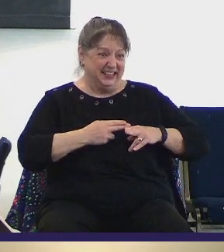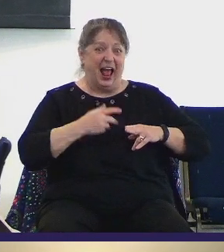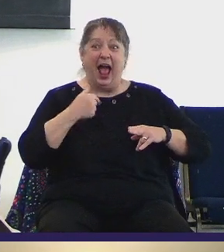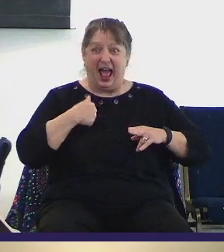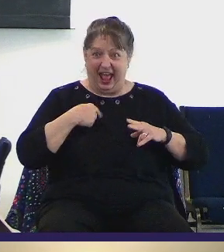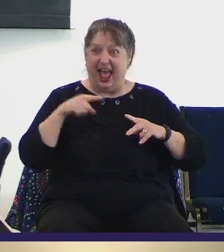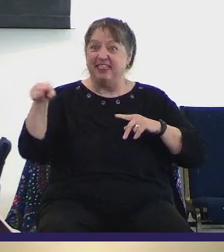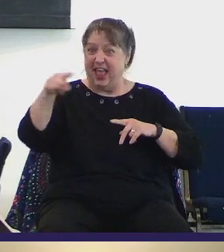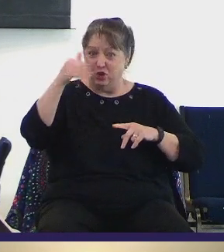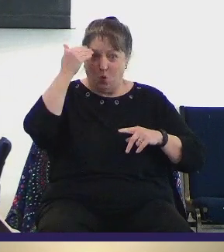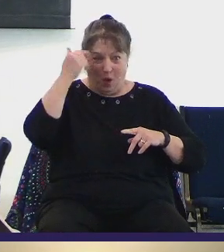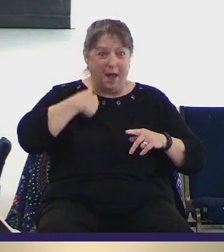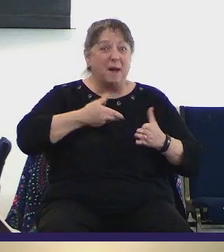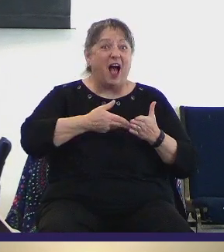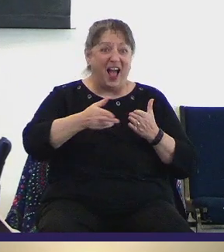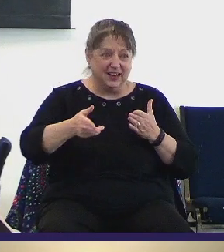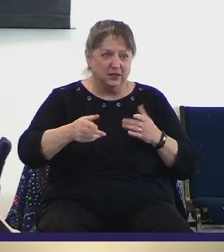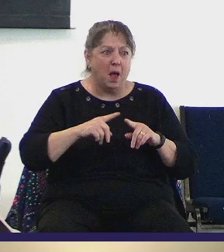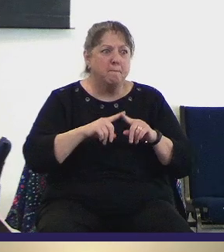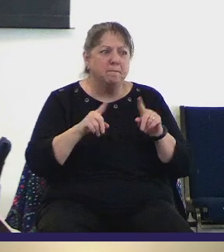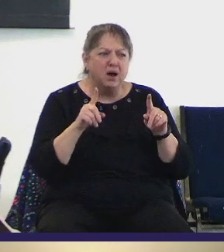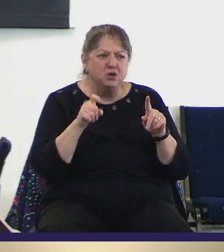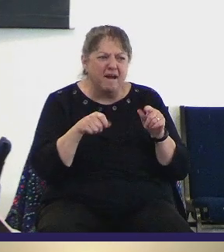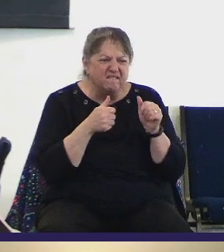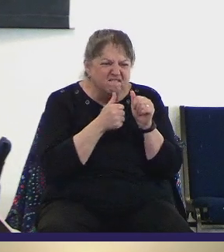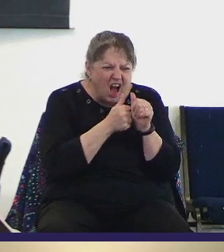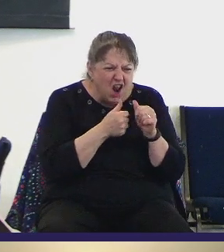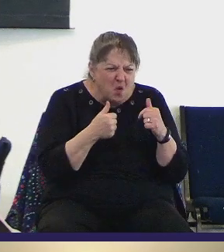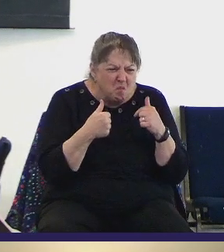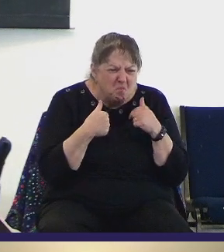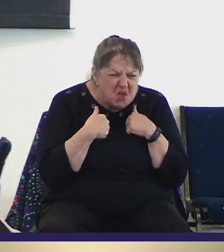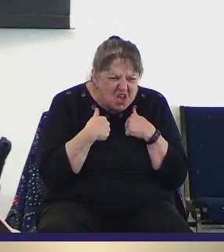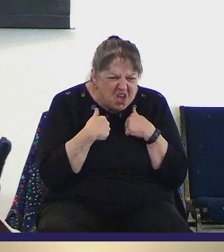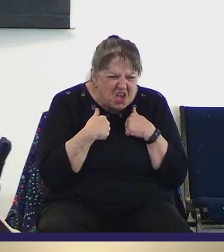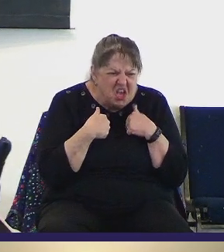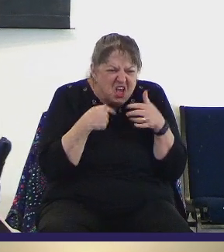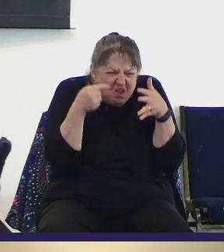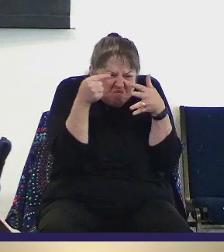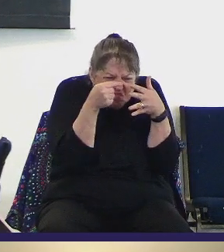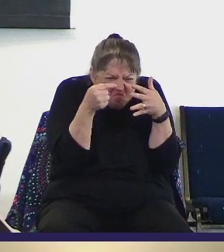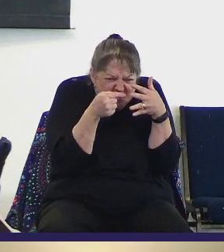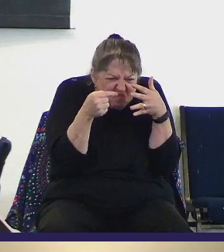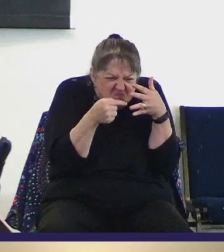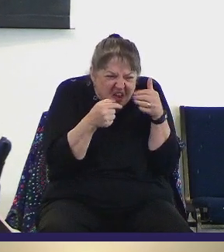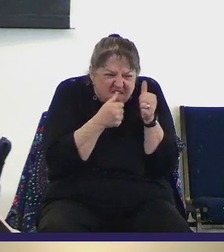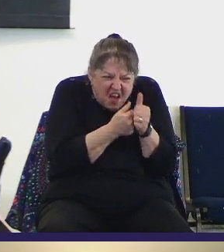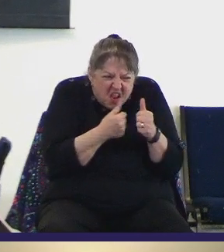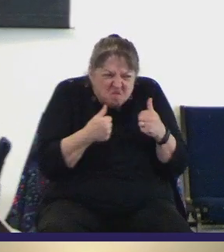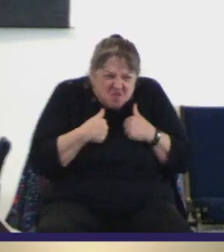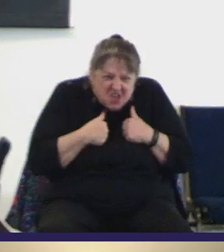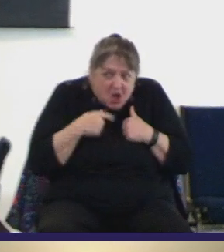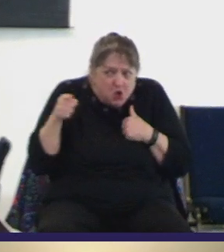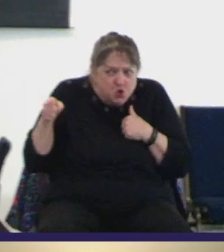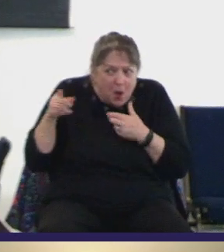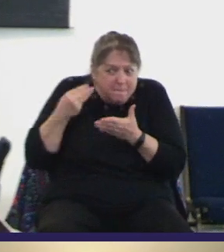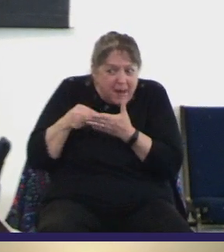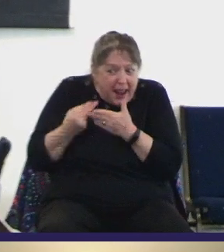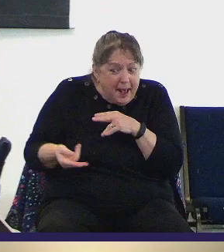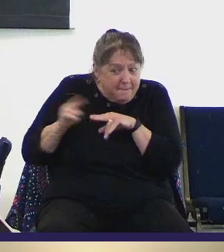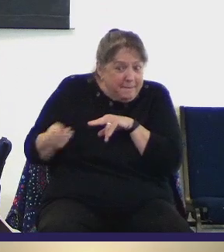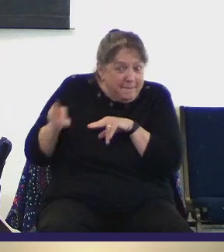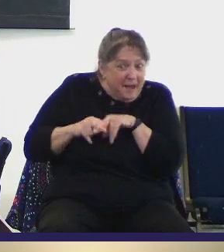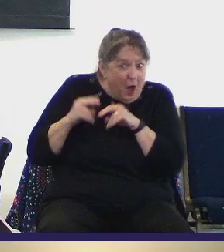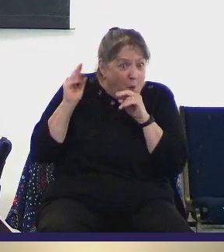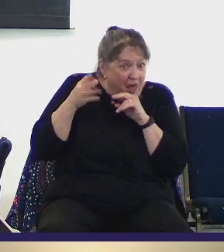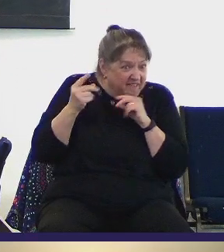great reputation out there, but you gotta follow me in all my ways and you will make money quick and fast. Is